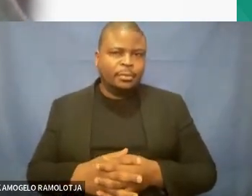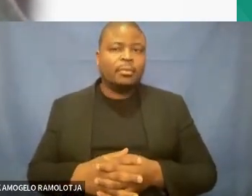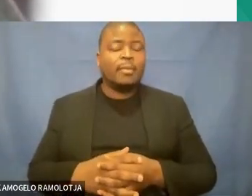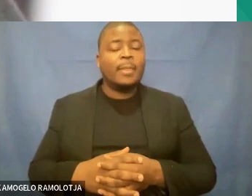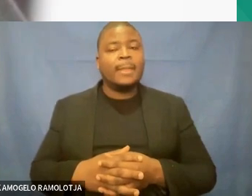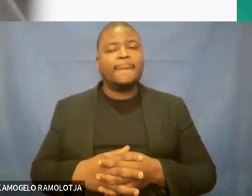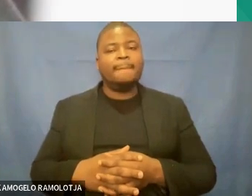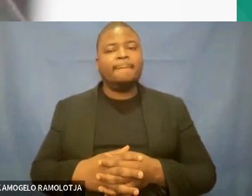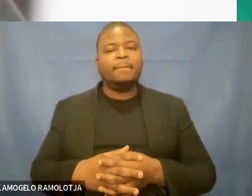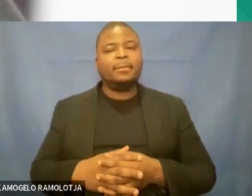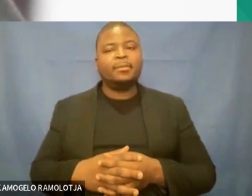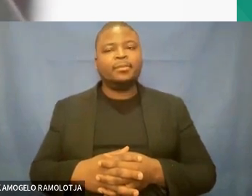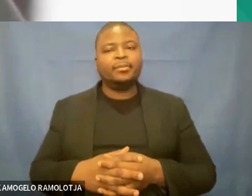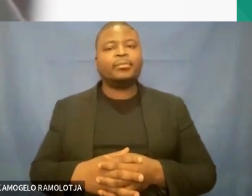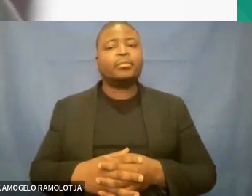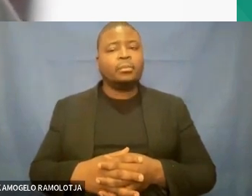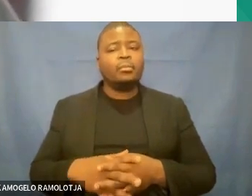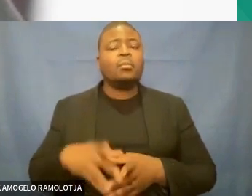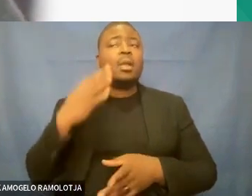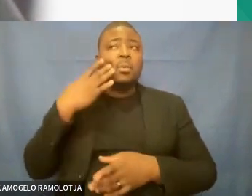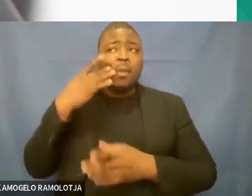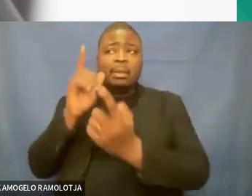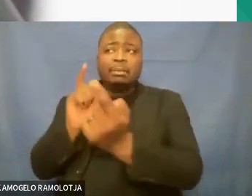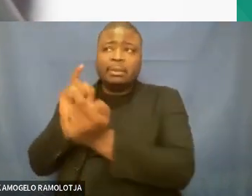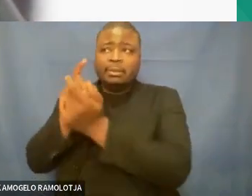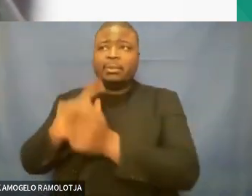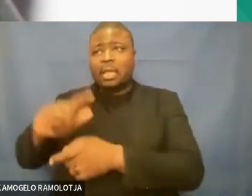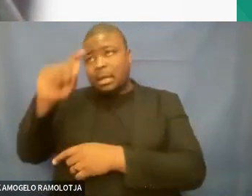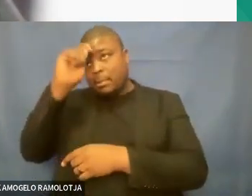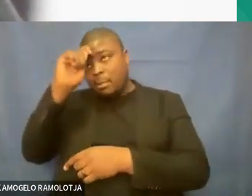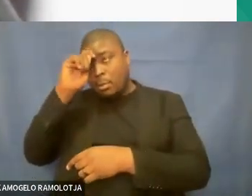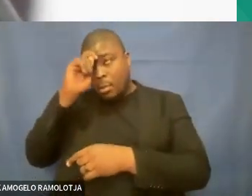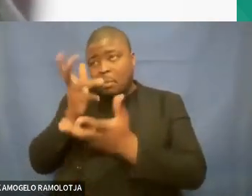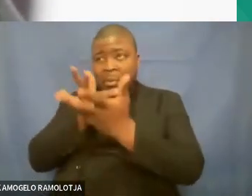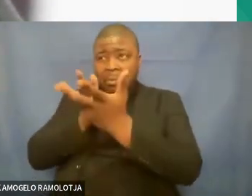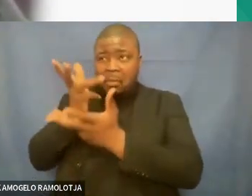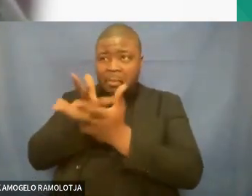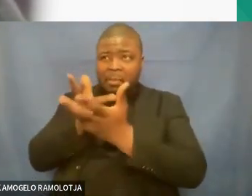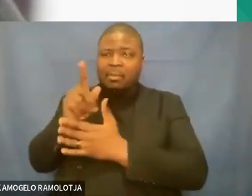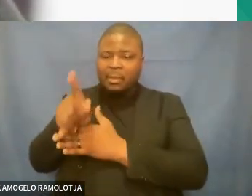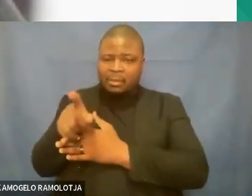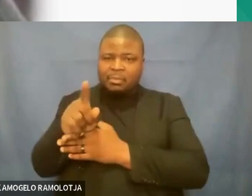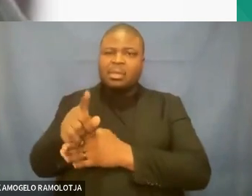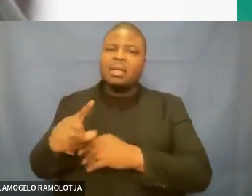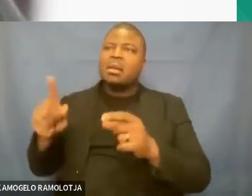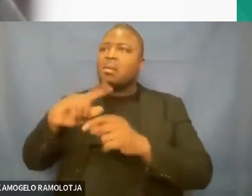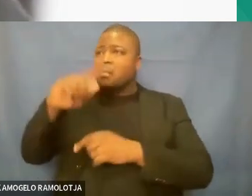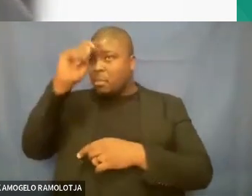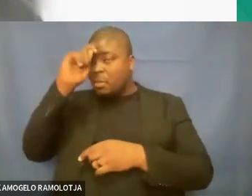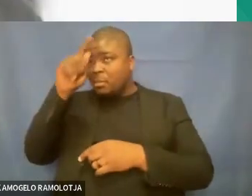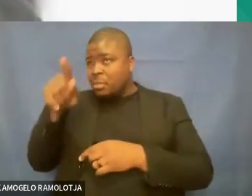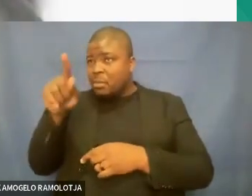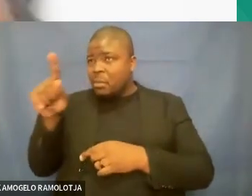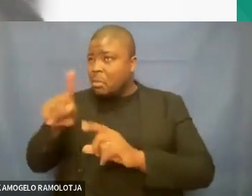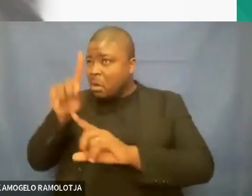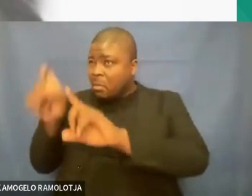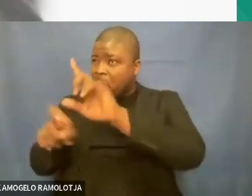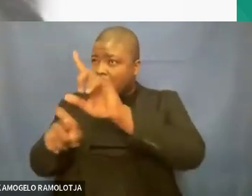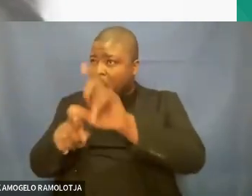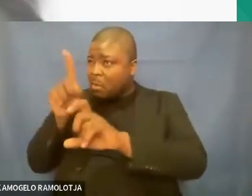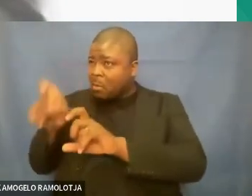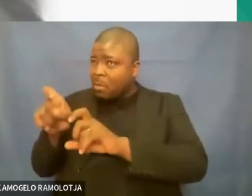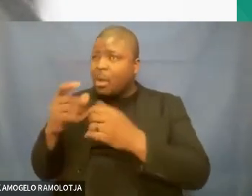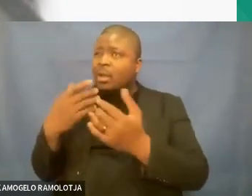approach, when you speak to boys that are undergoing these rite of passages, you look at the positive masculinity. What are the things that they can